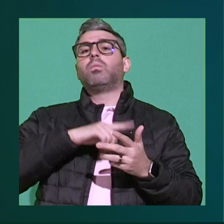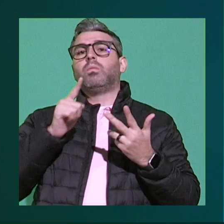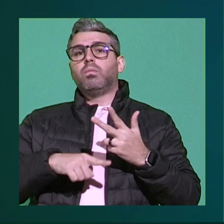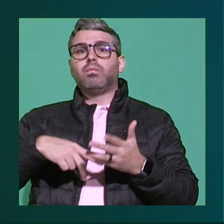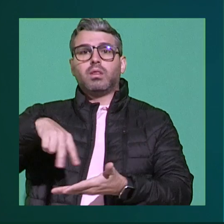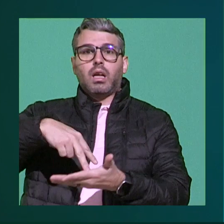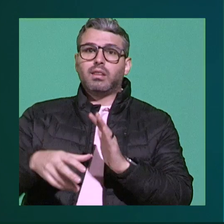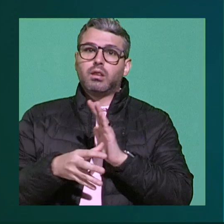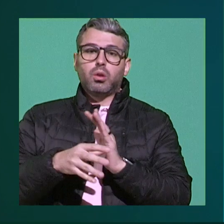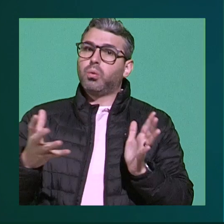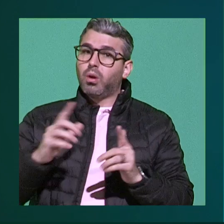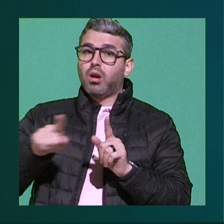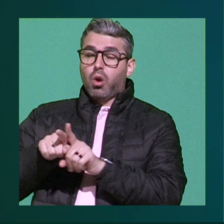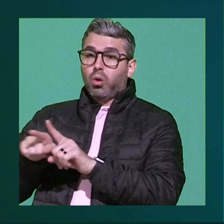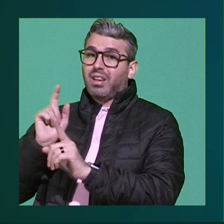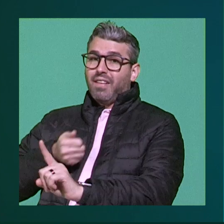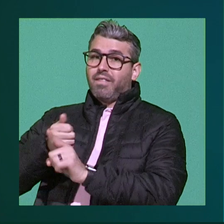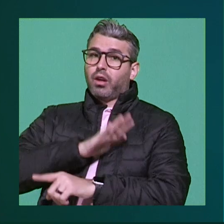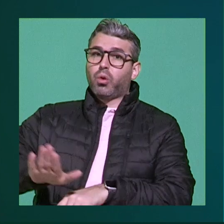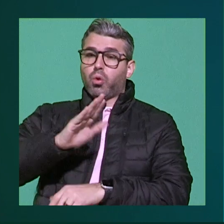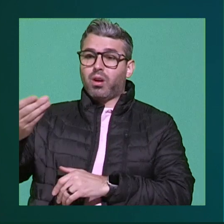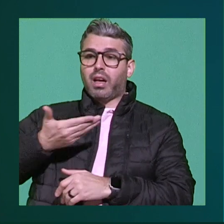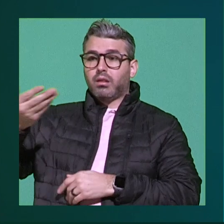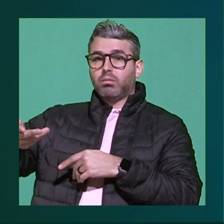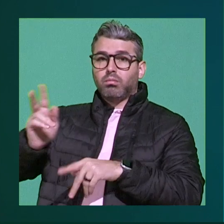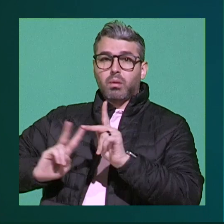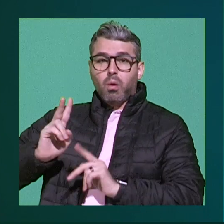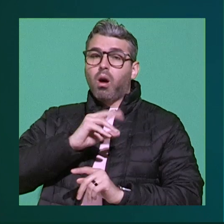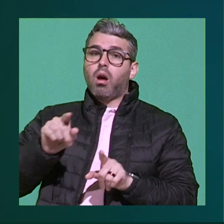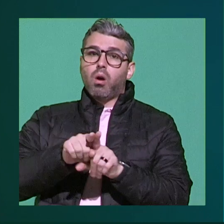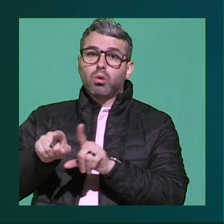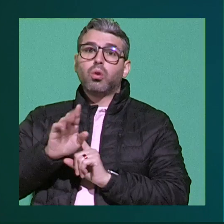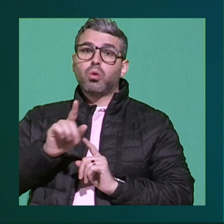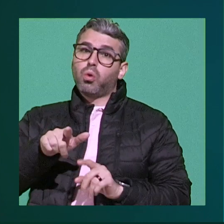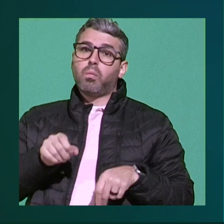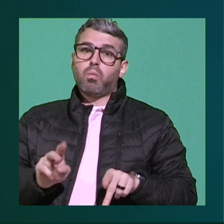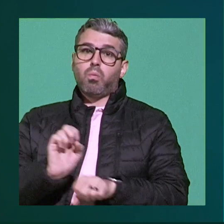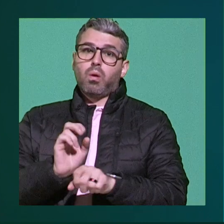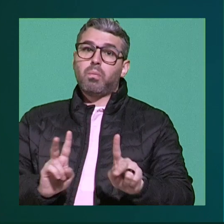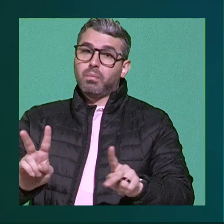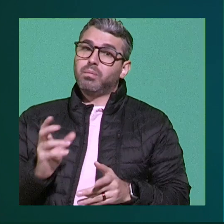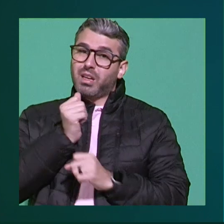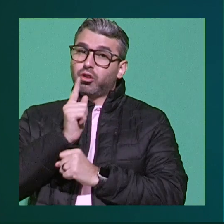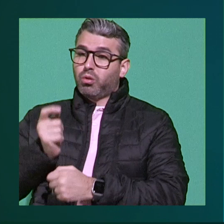also impacts work permits and guest passes. No refunds will be given for events if you are on the no activities list.